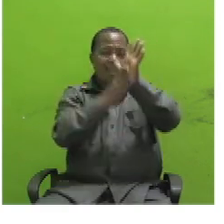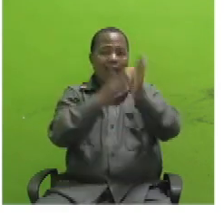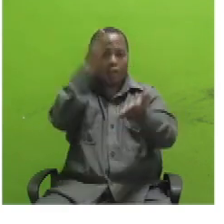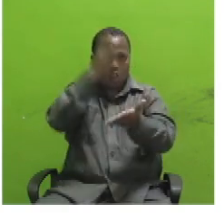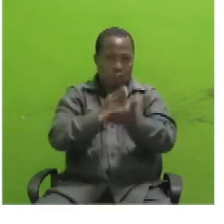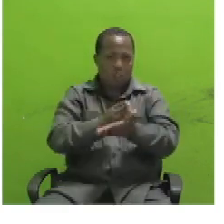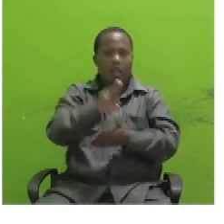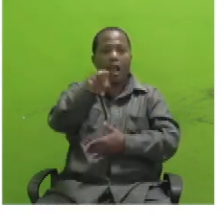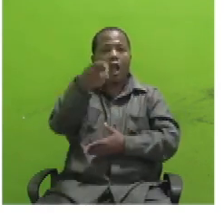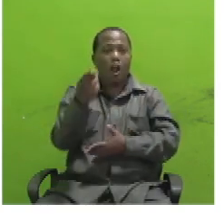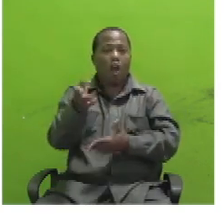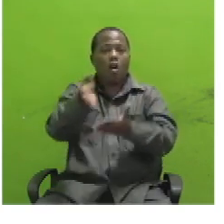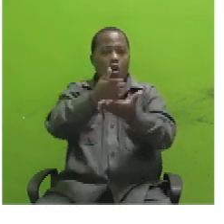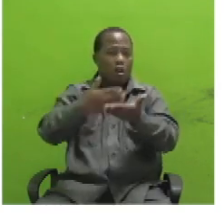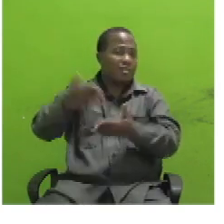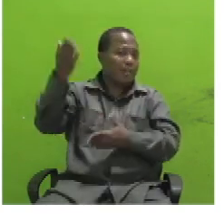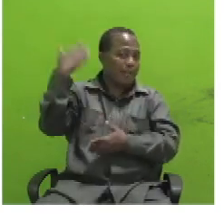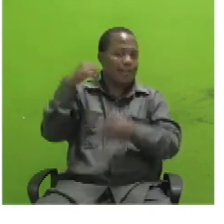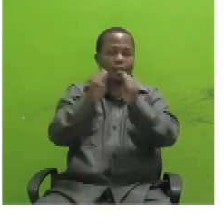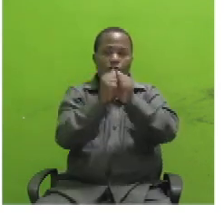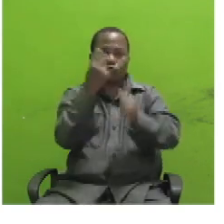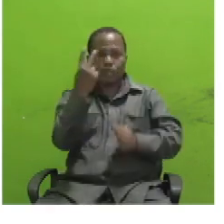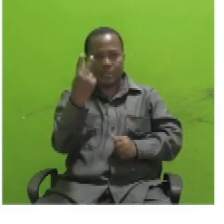or 11:45.